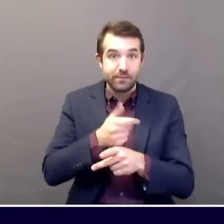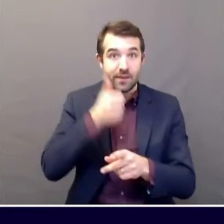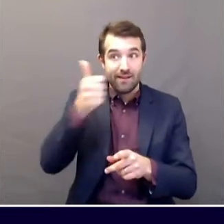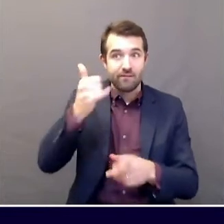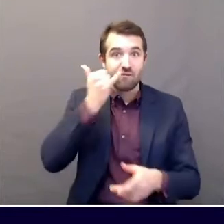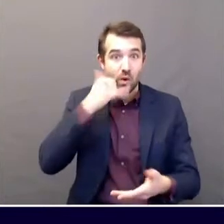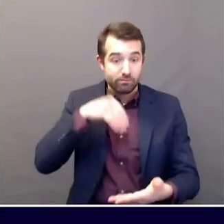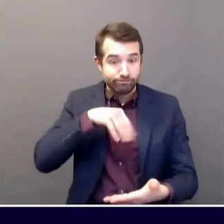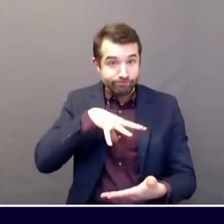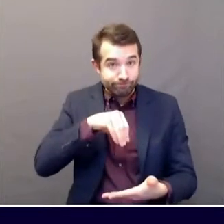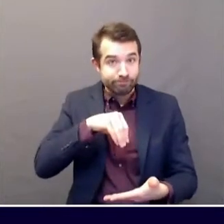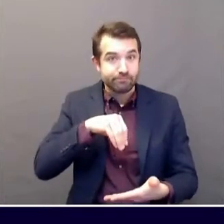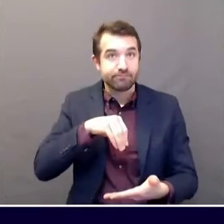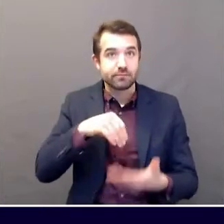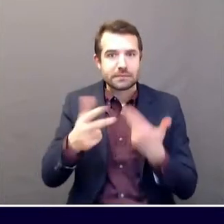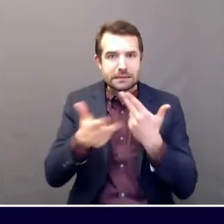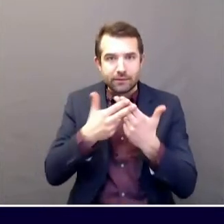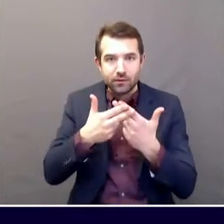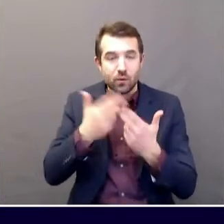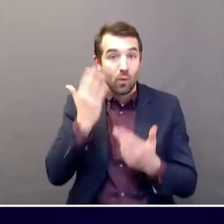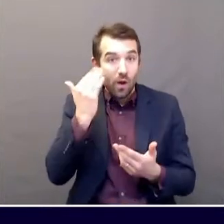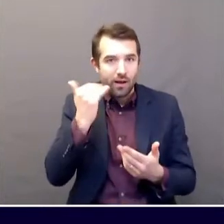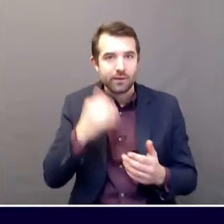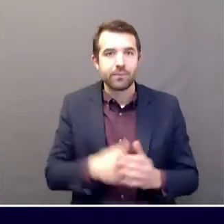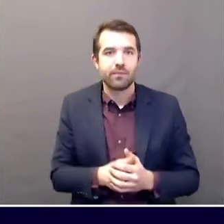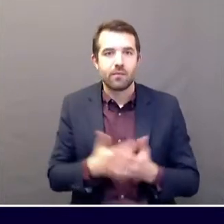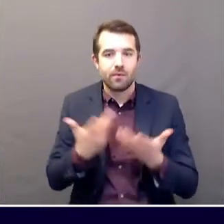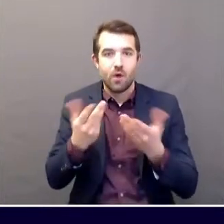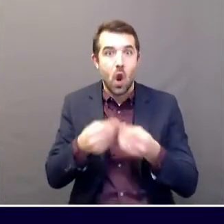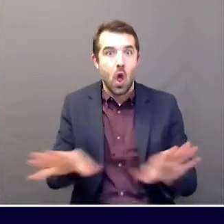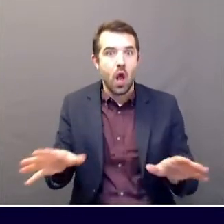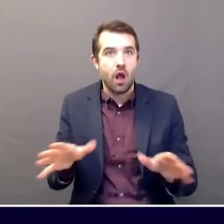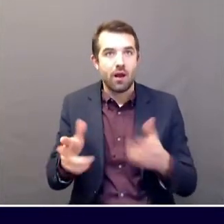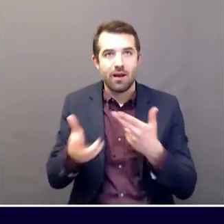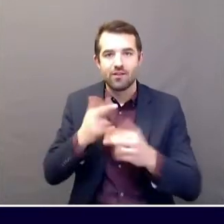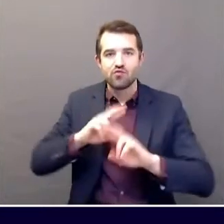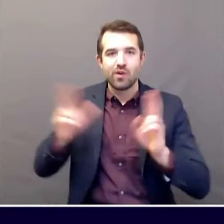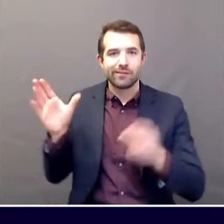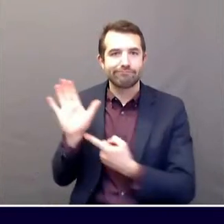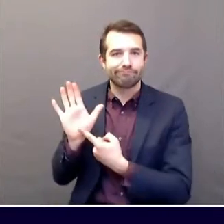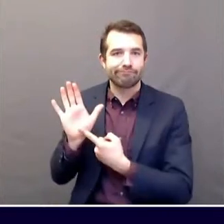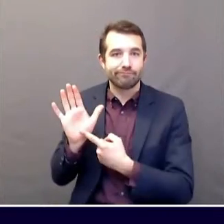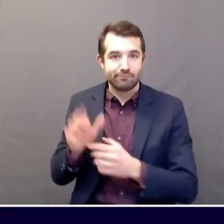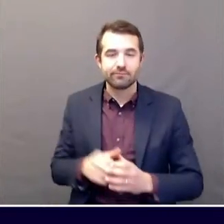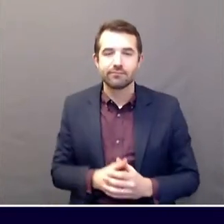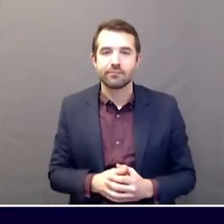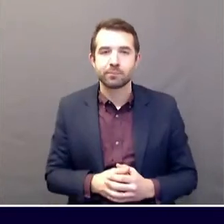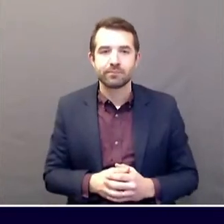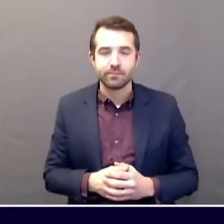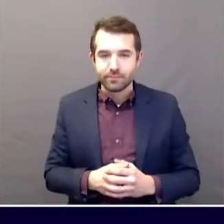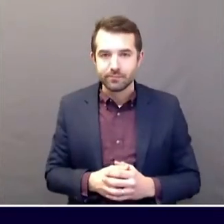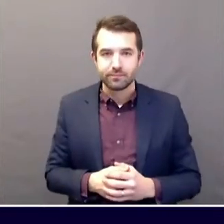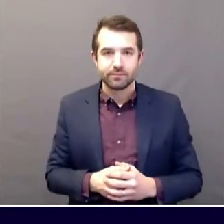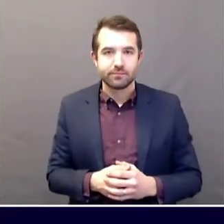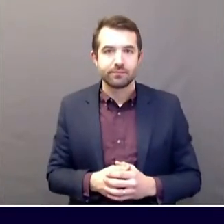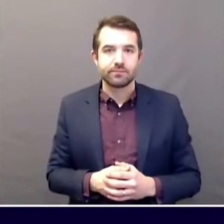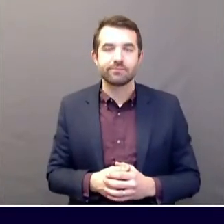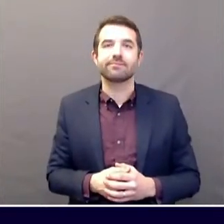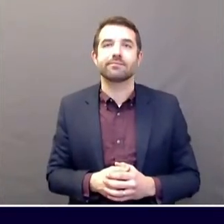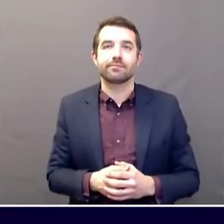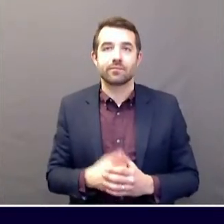Thank you. And one question about masks. Should people double mask? Should people be